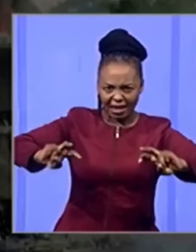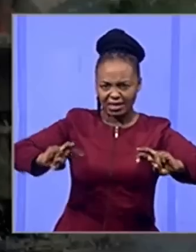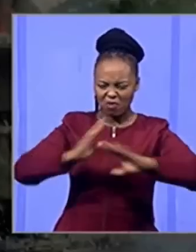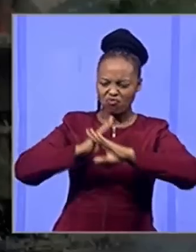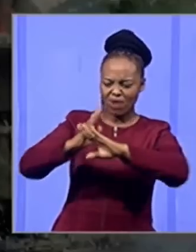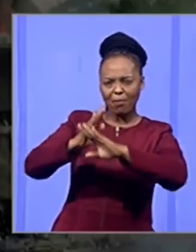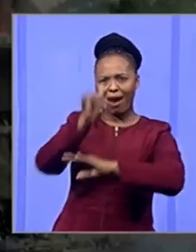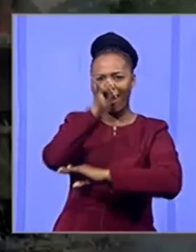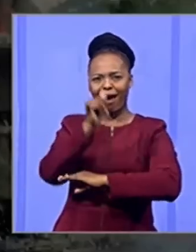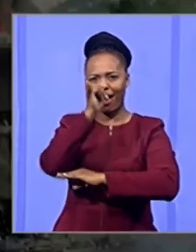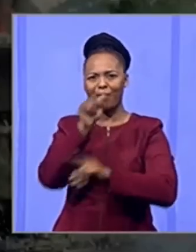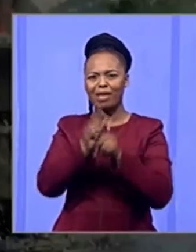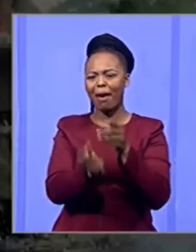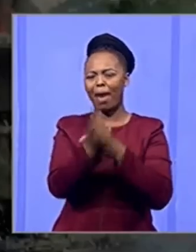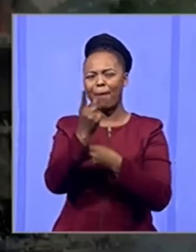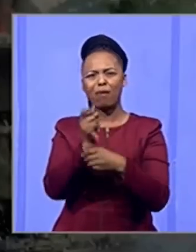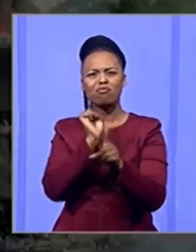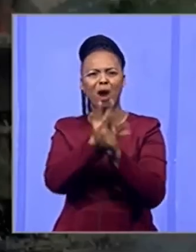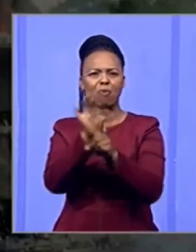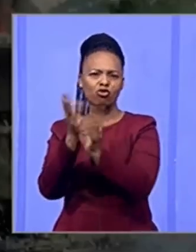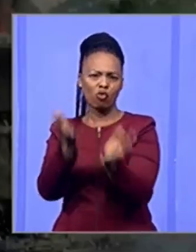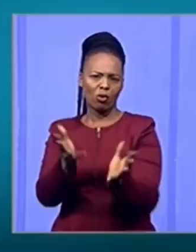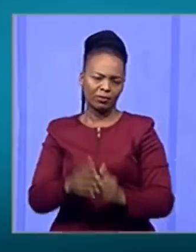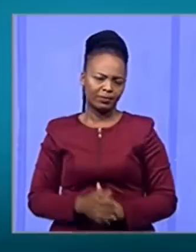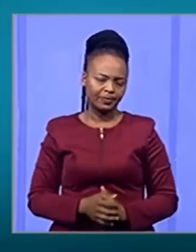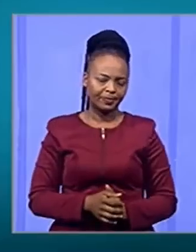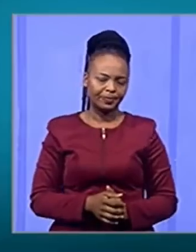le ditlhaselo tša mohuta woo.